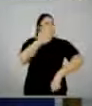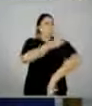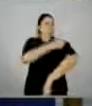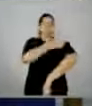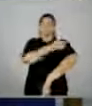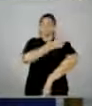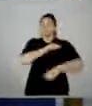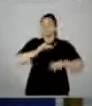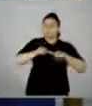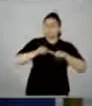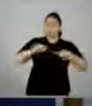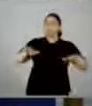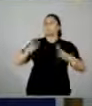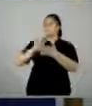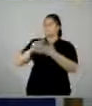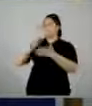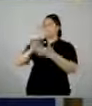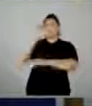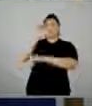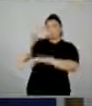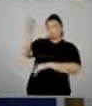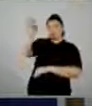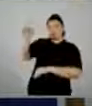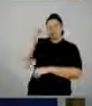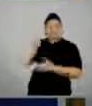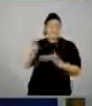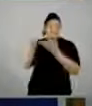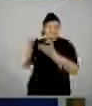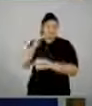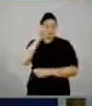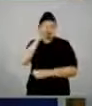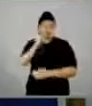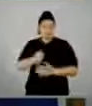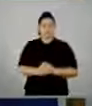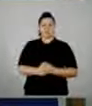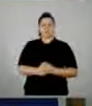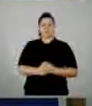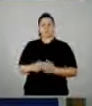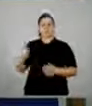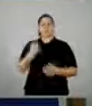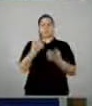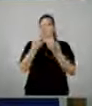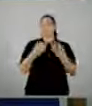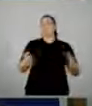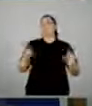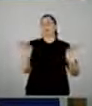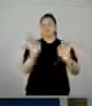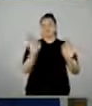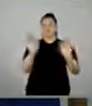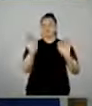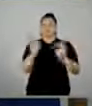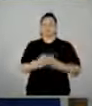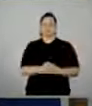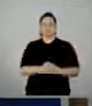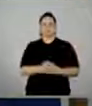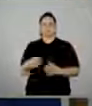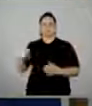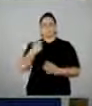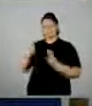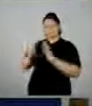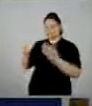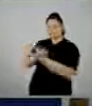wastage, this is something that the group working on the rollout is very focused on, and I won't steal their thunder by going into